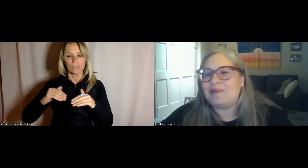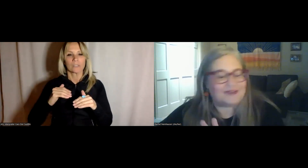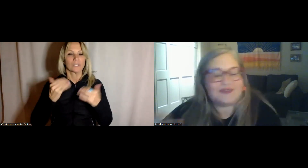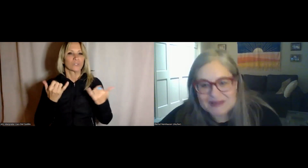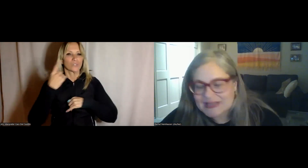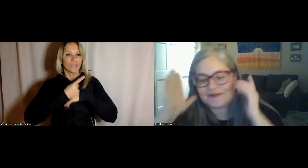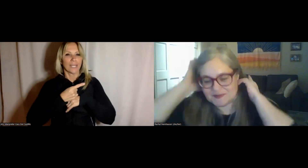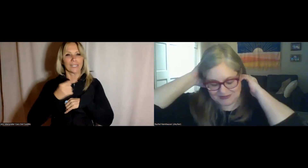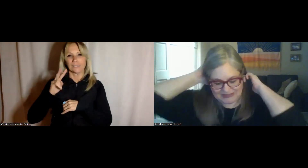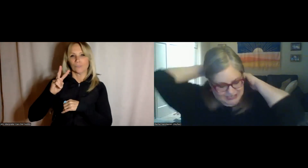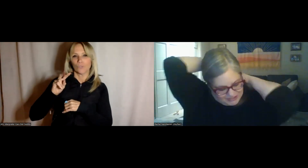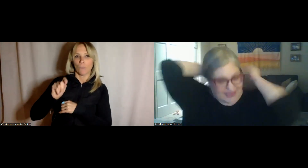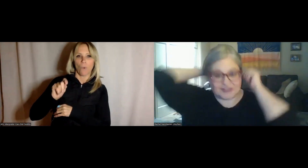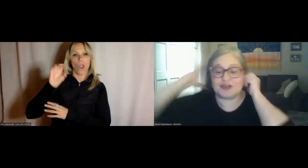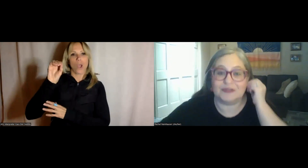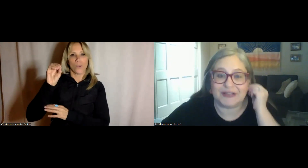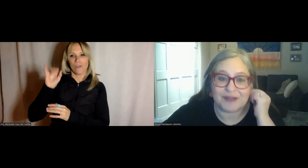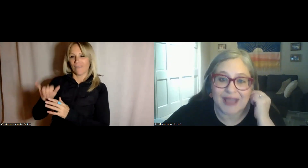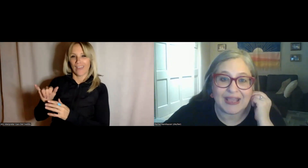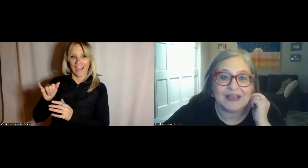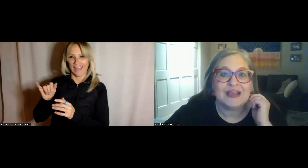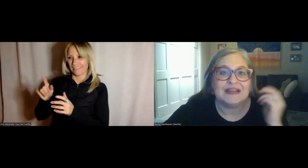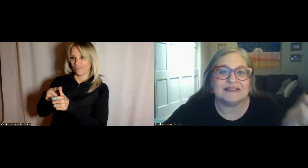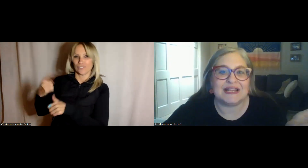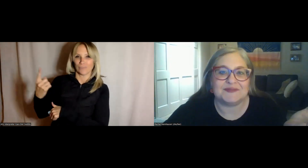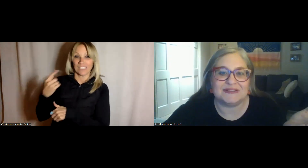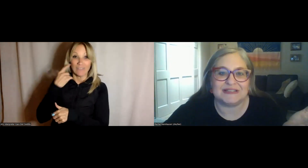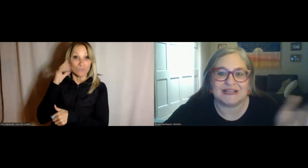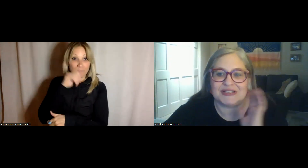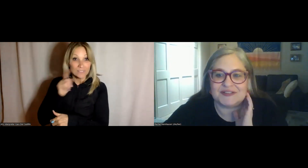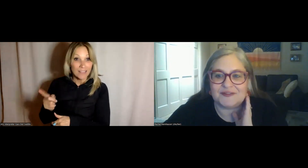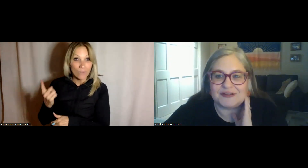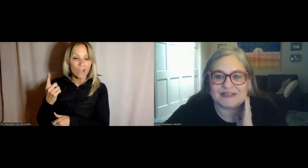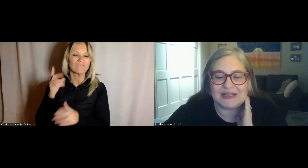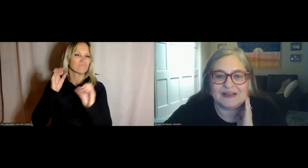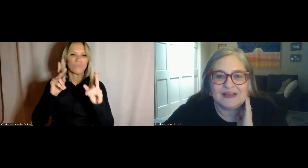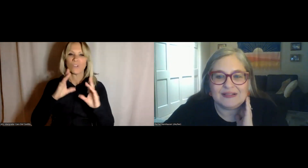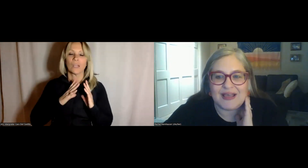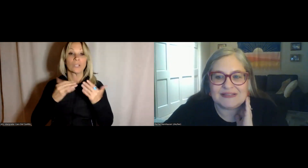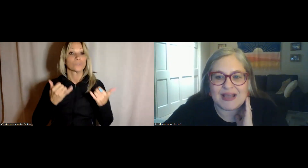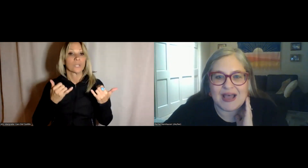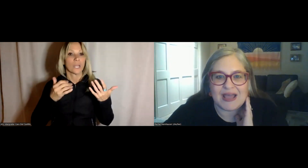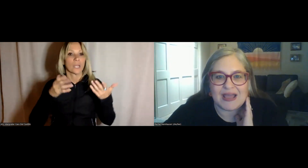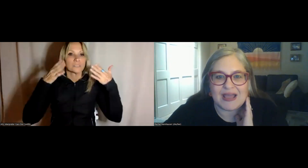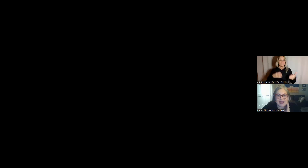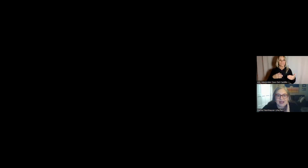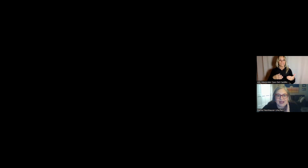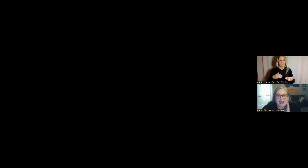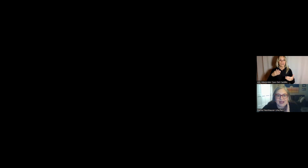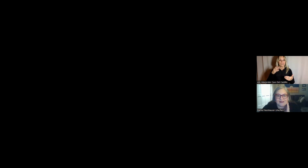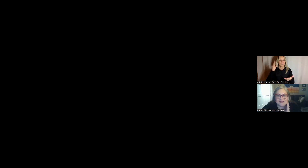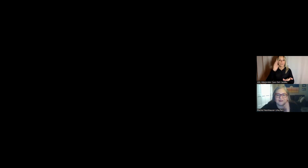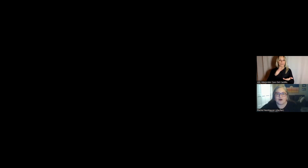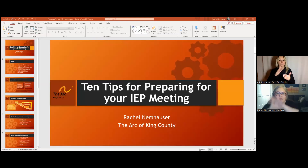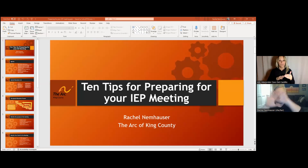for that but if you missed that first presentation that's totally okay today's presentation is focusing less on um